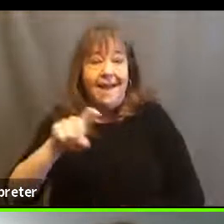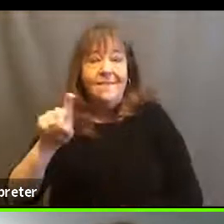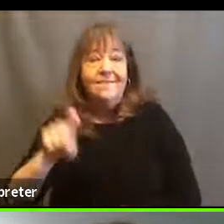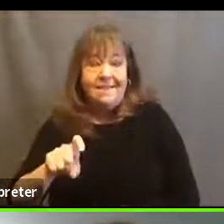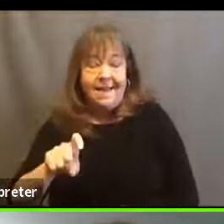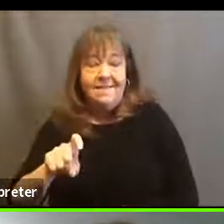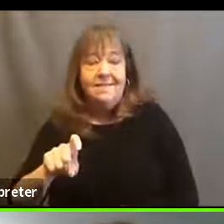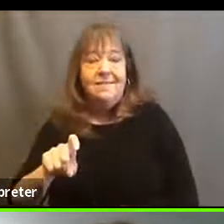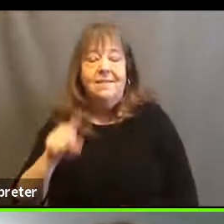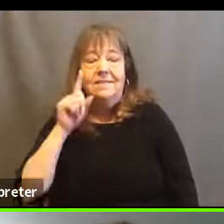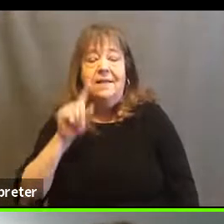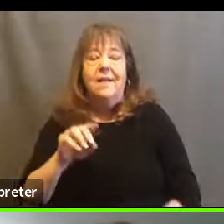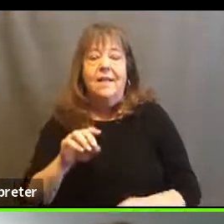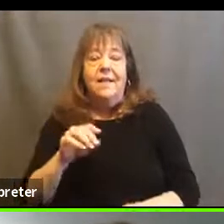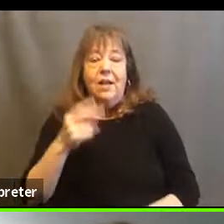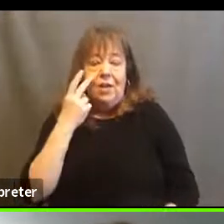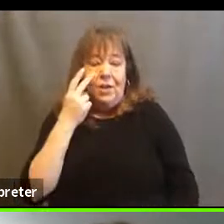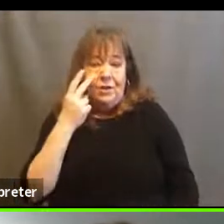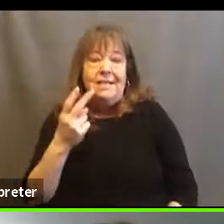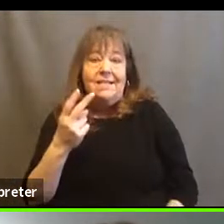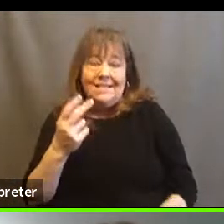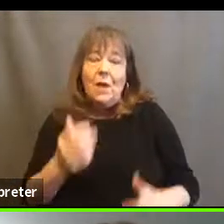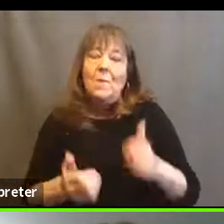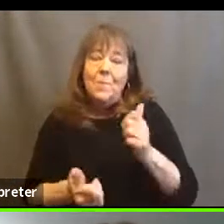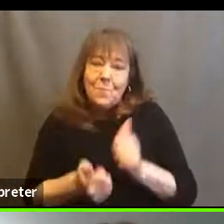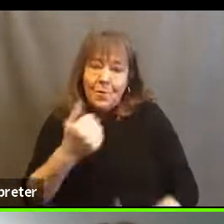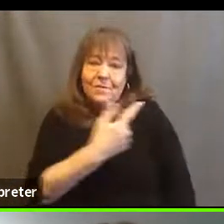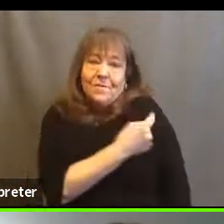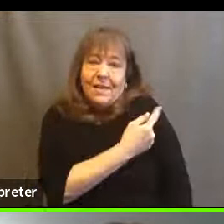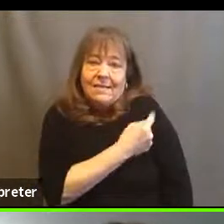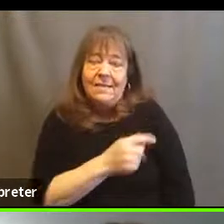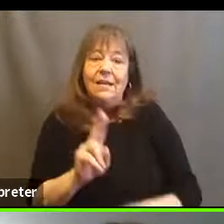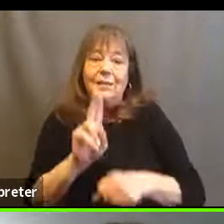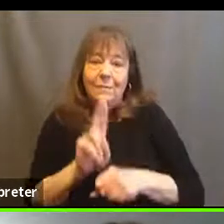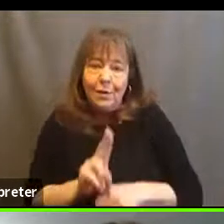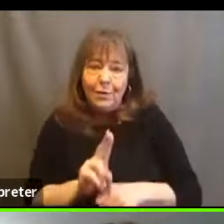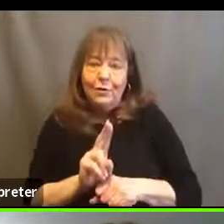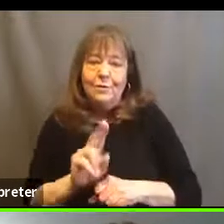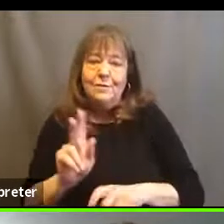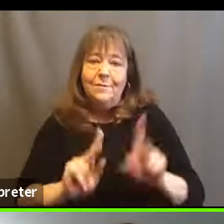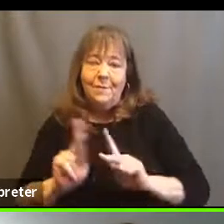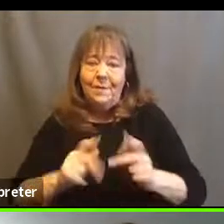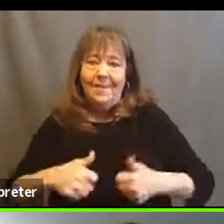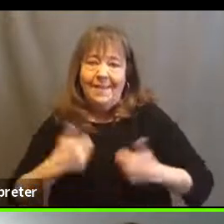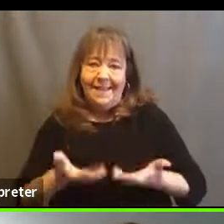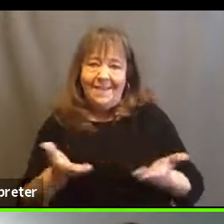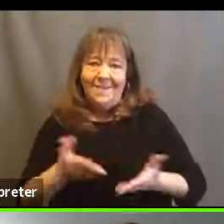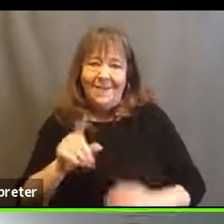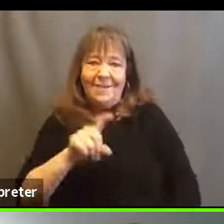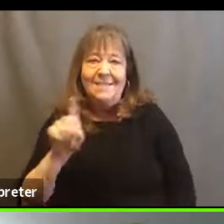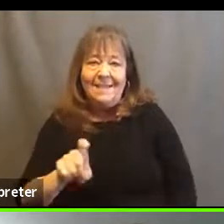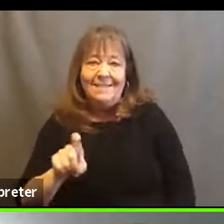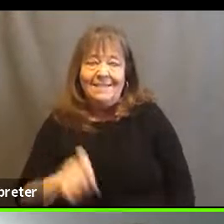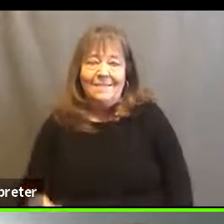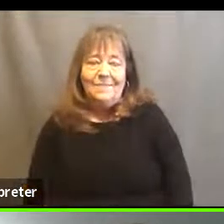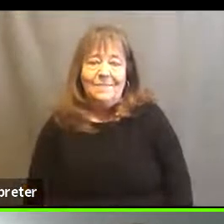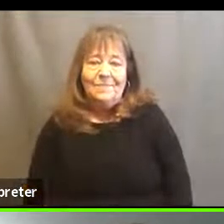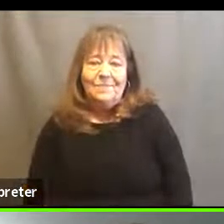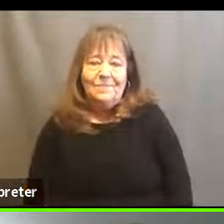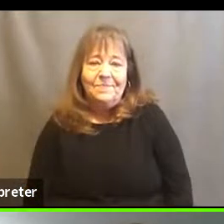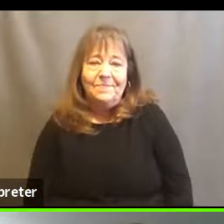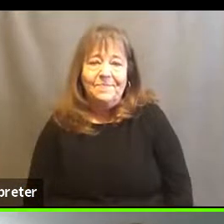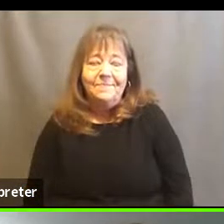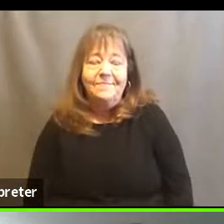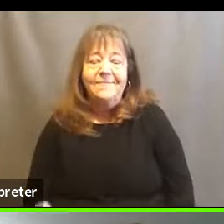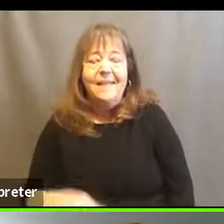So as you can see, most of the vaccine has been given to people who live right here at home. I want to